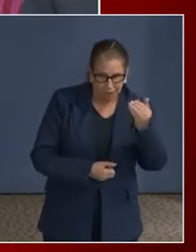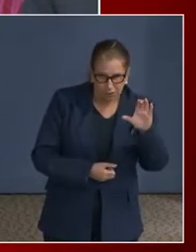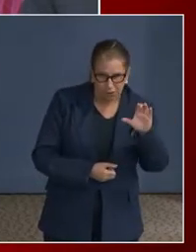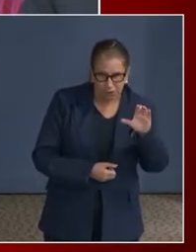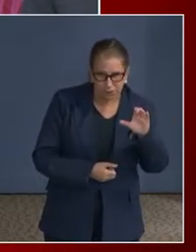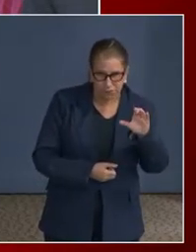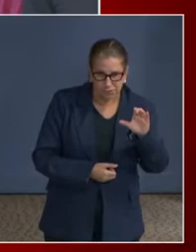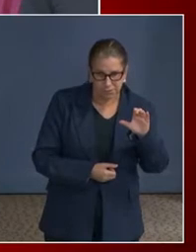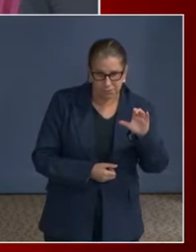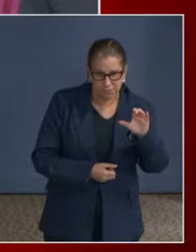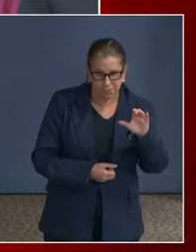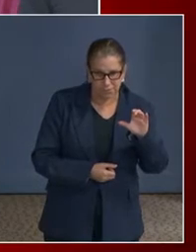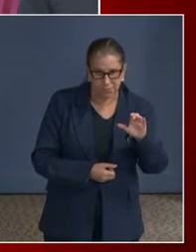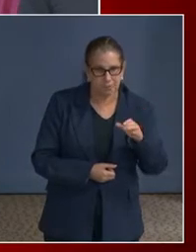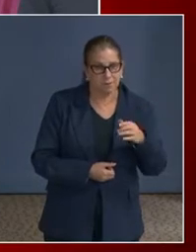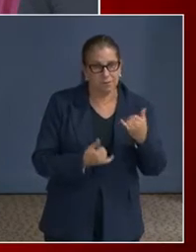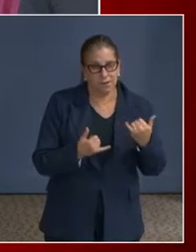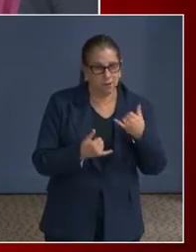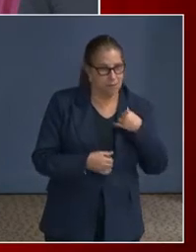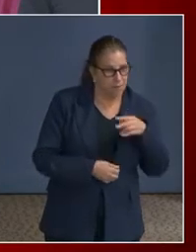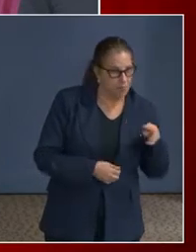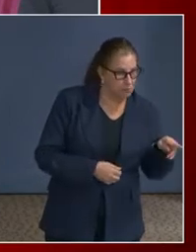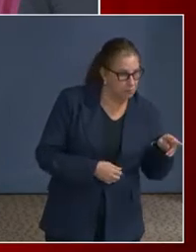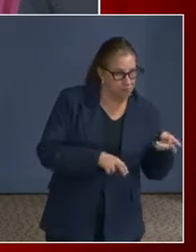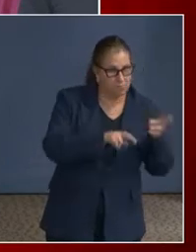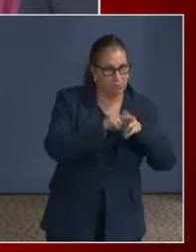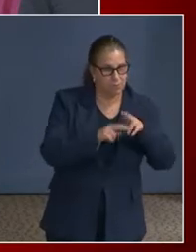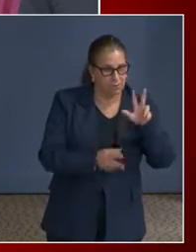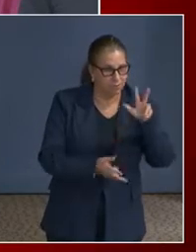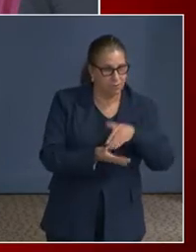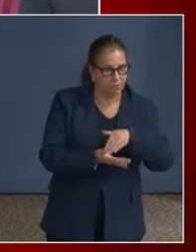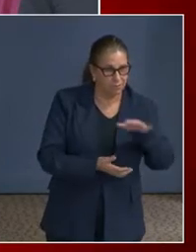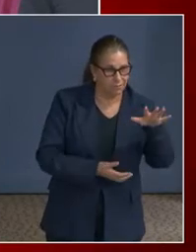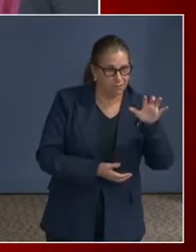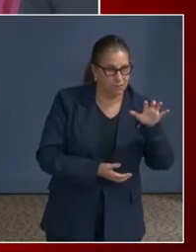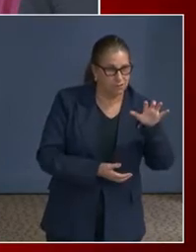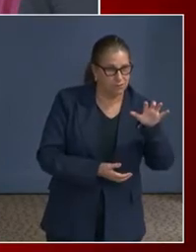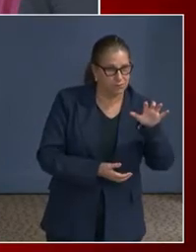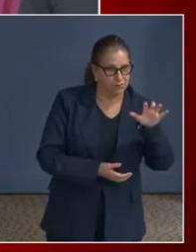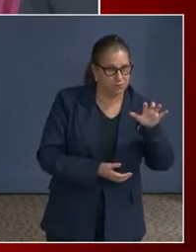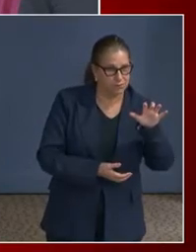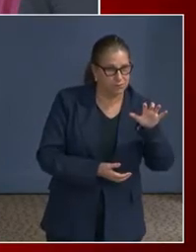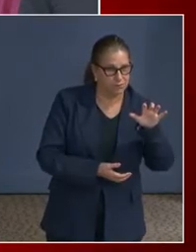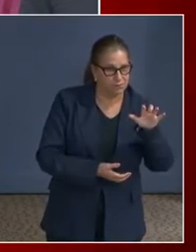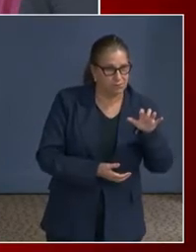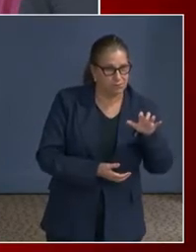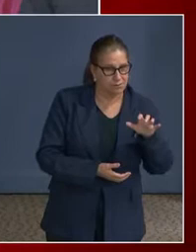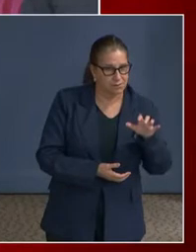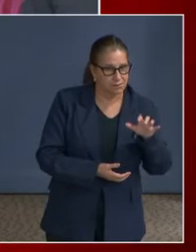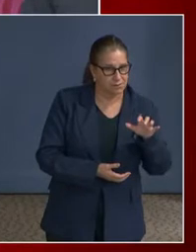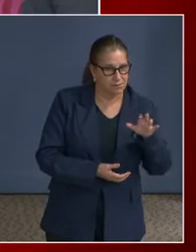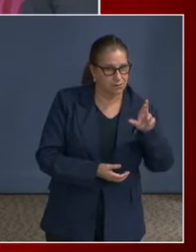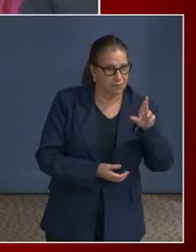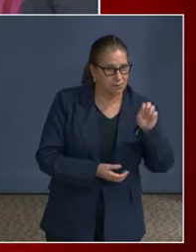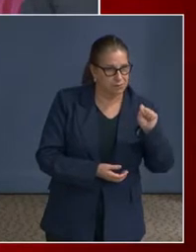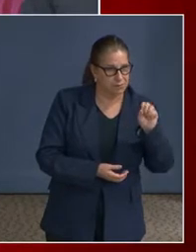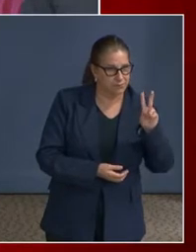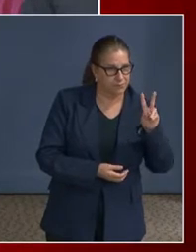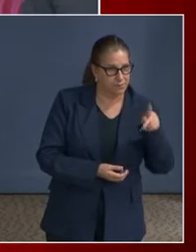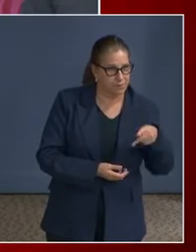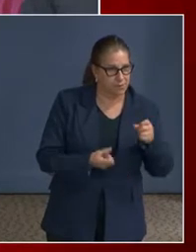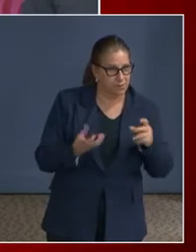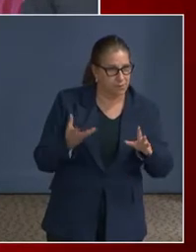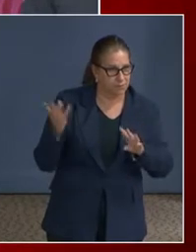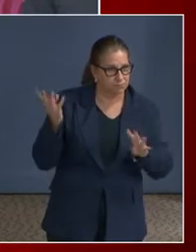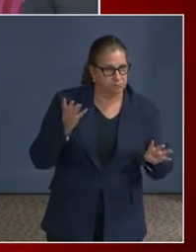us know that people were hungry for the content. This year, we have 6,500 RSVPs already, and we have extended it to 4 days of events,